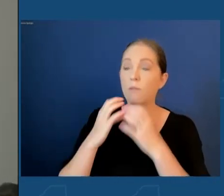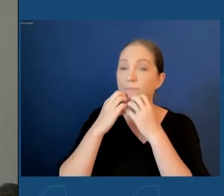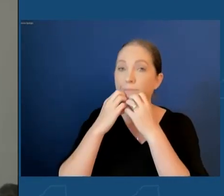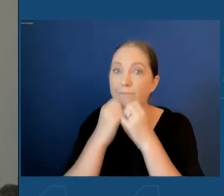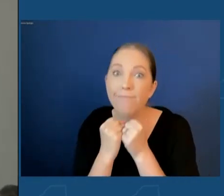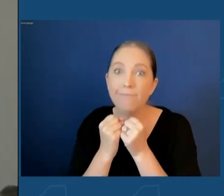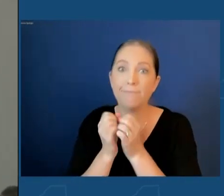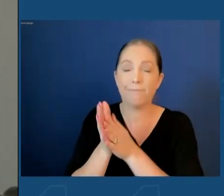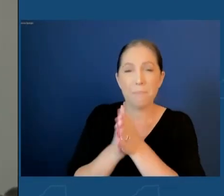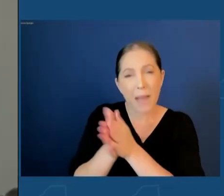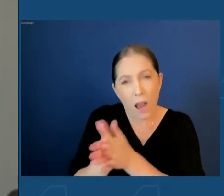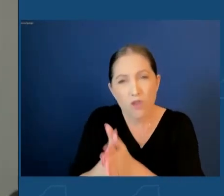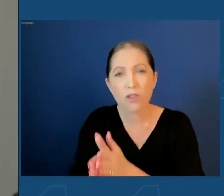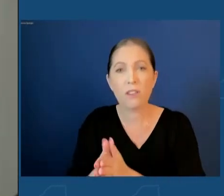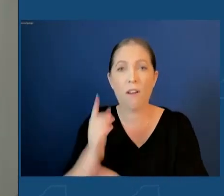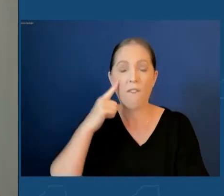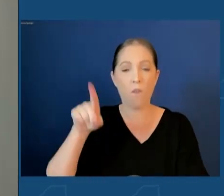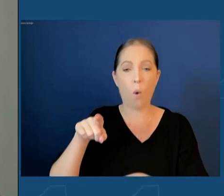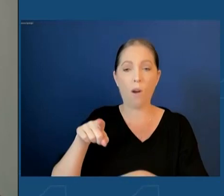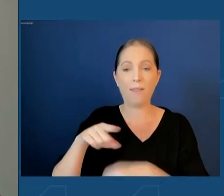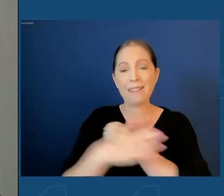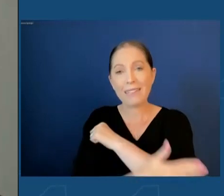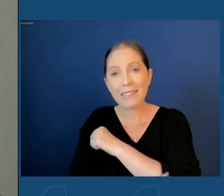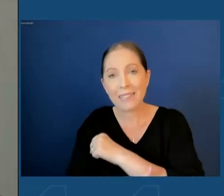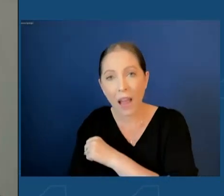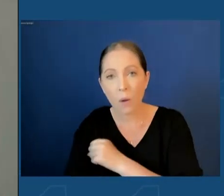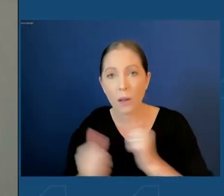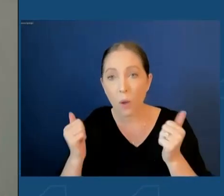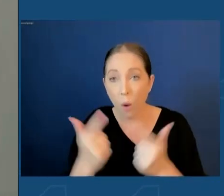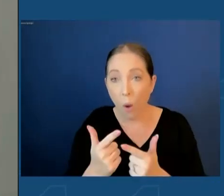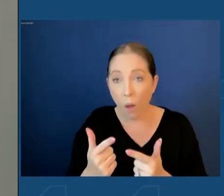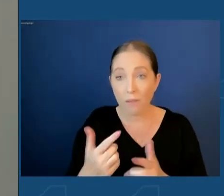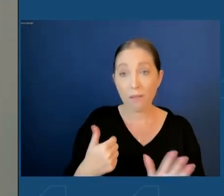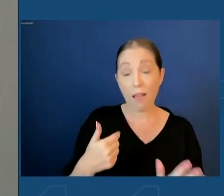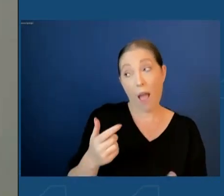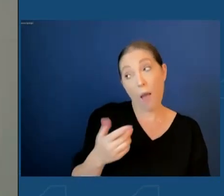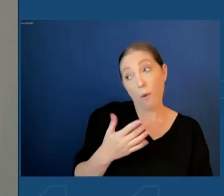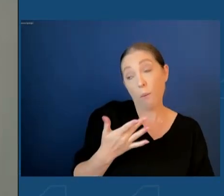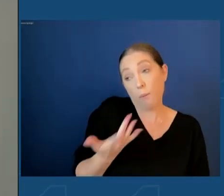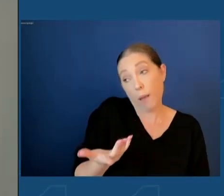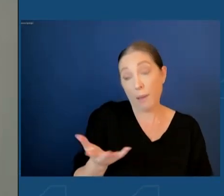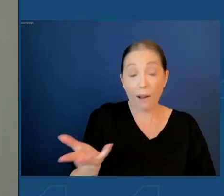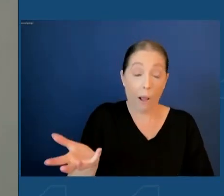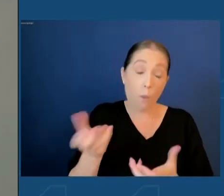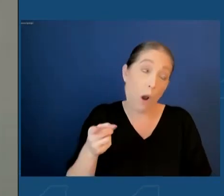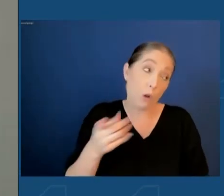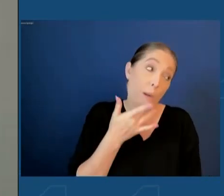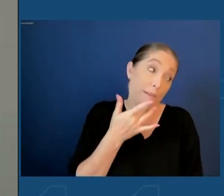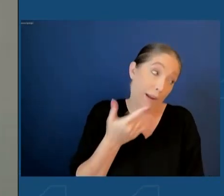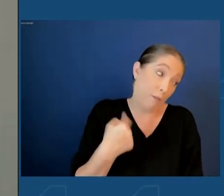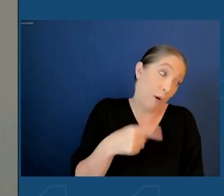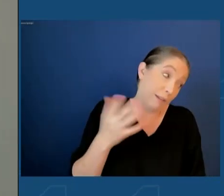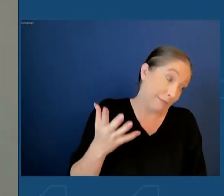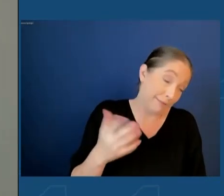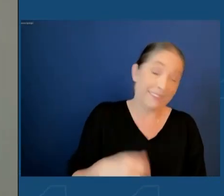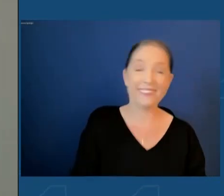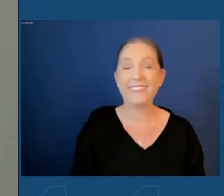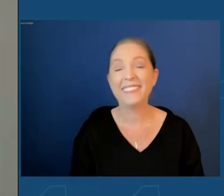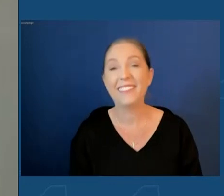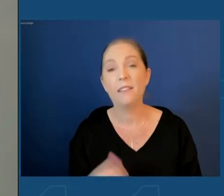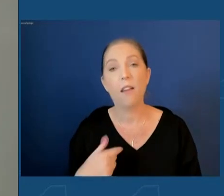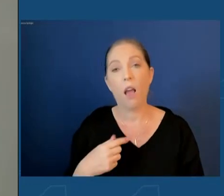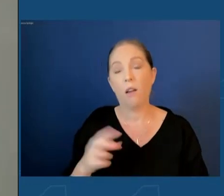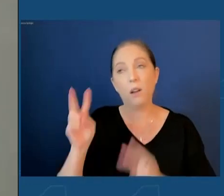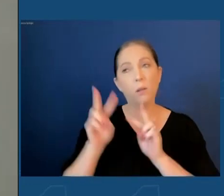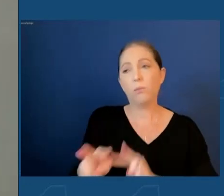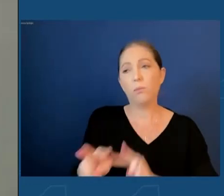Albany County, but for all the other 161 counties. I wish you would favor us more, though. No offense to the mayors. But I admire you, what you've